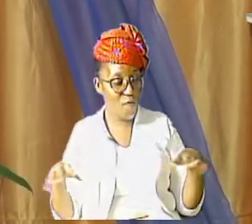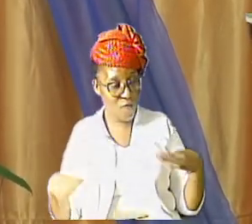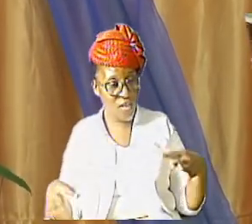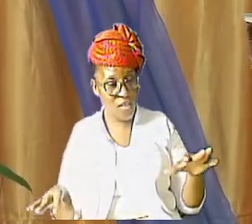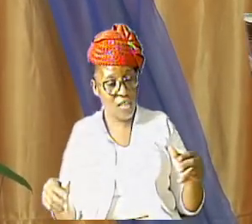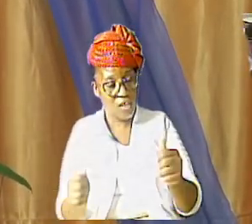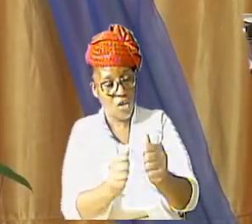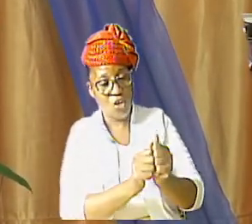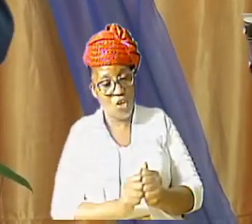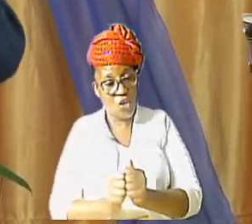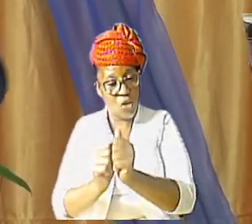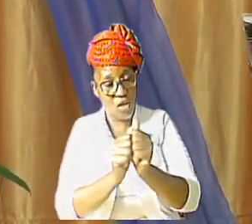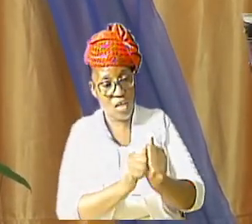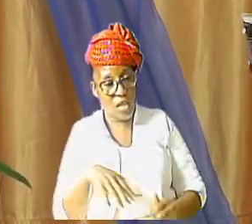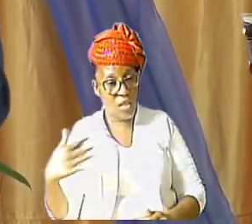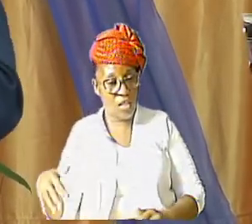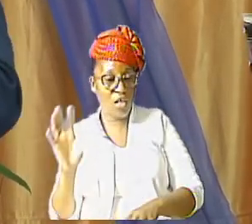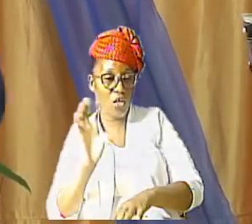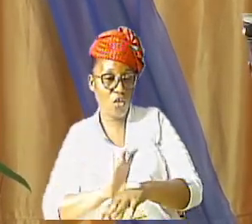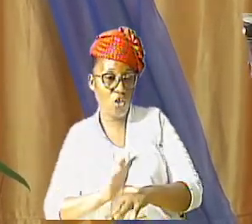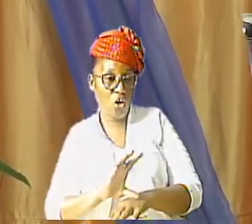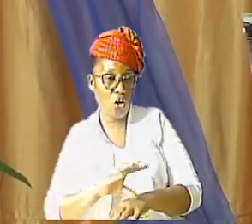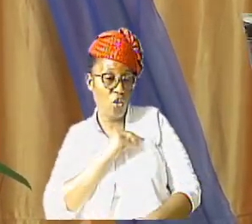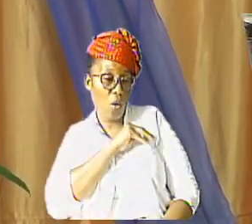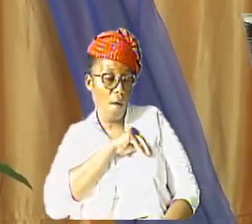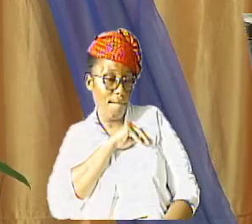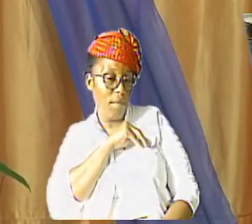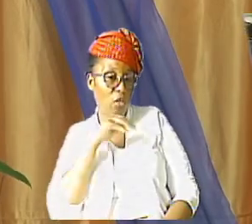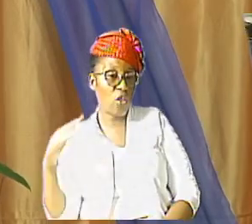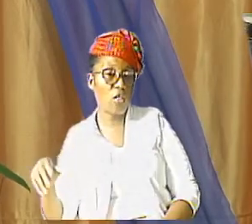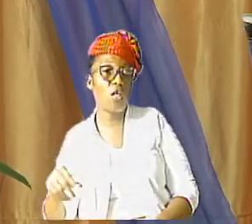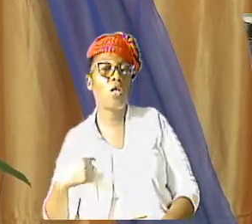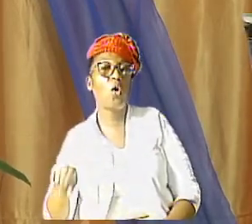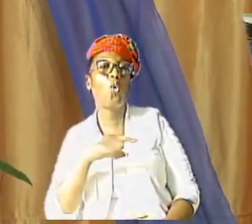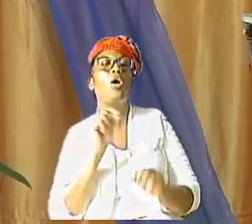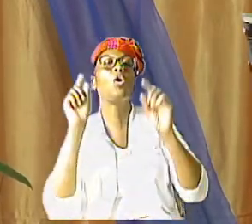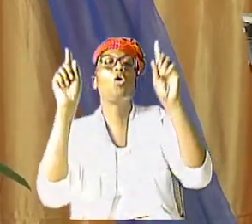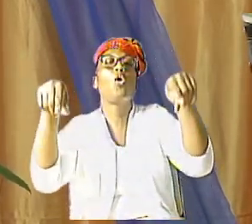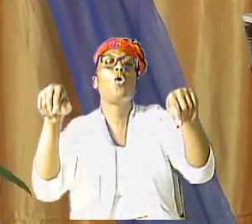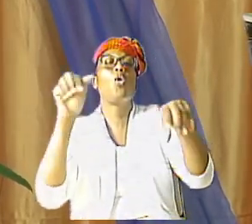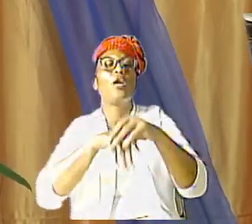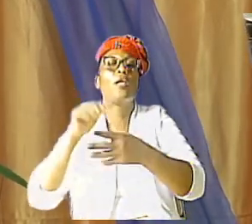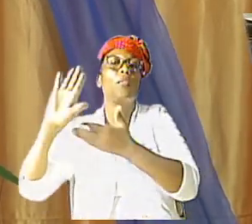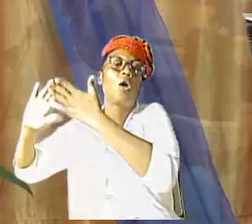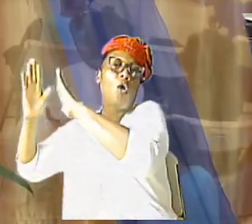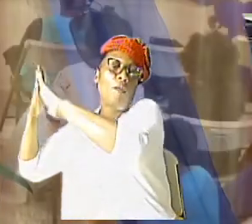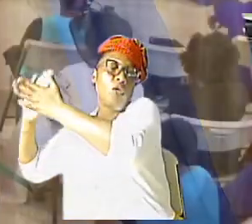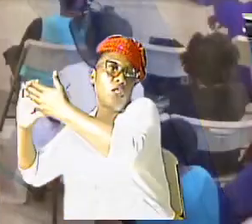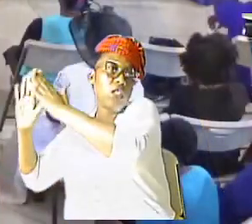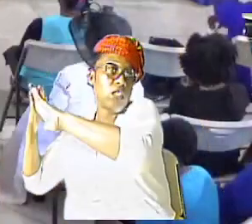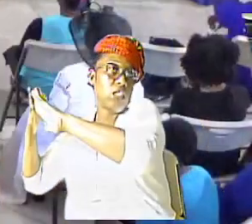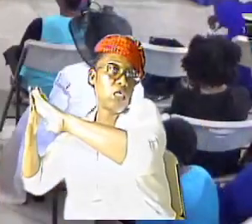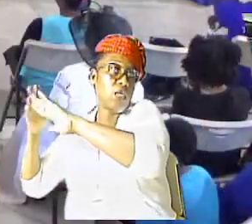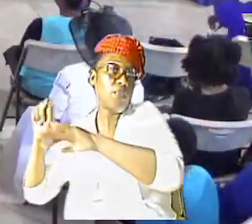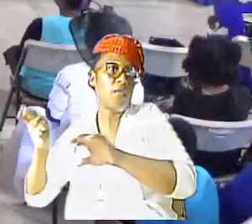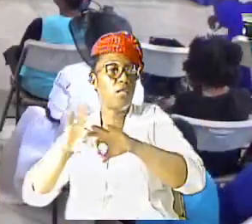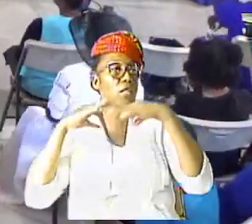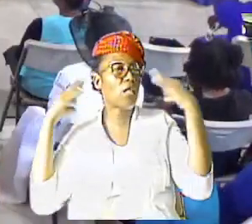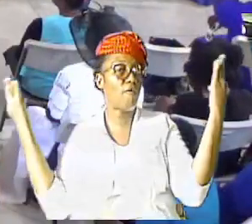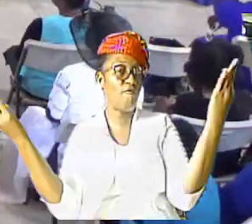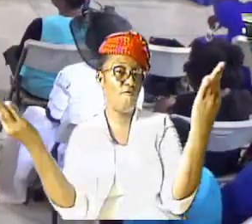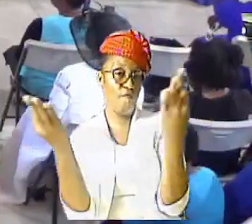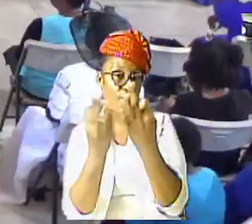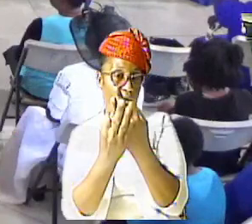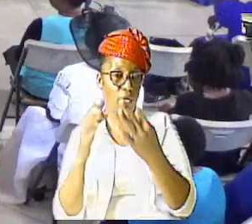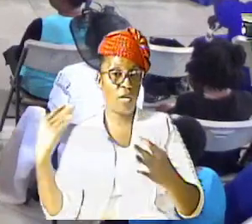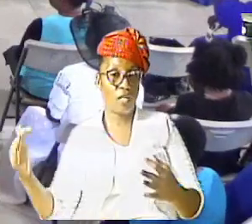thing. This is a church mission thing. And we are going out into the area. This is a family thing